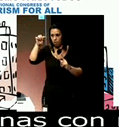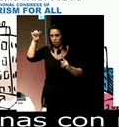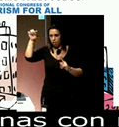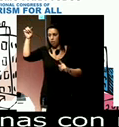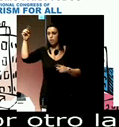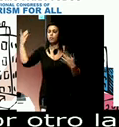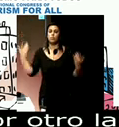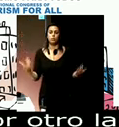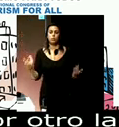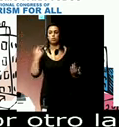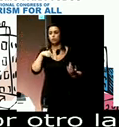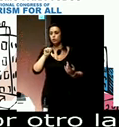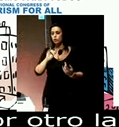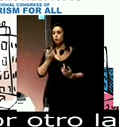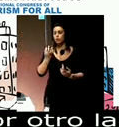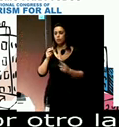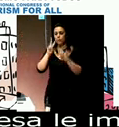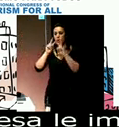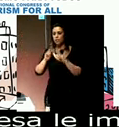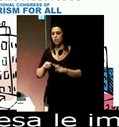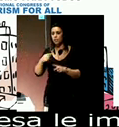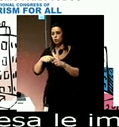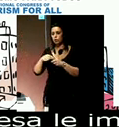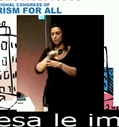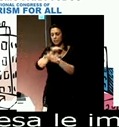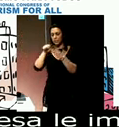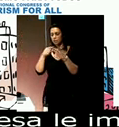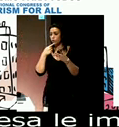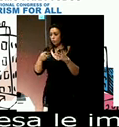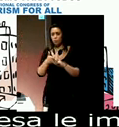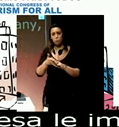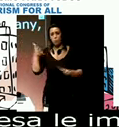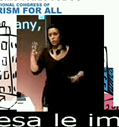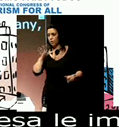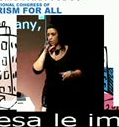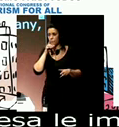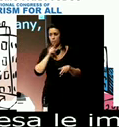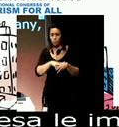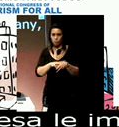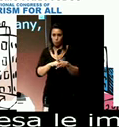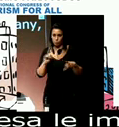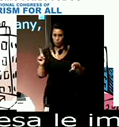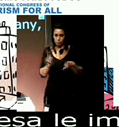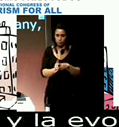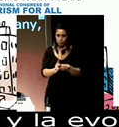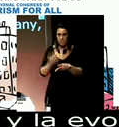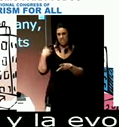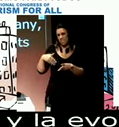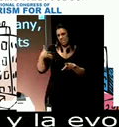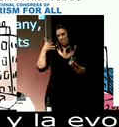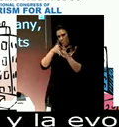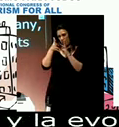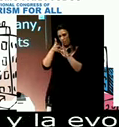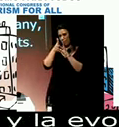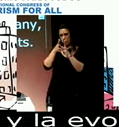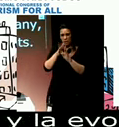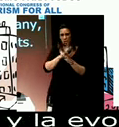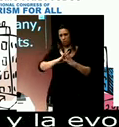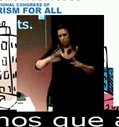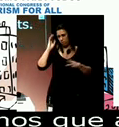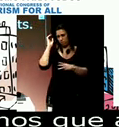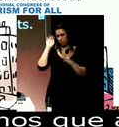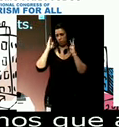company, the business itself, we have to analyze 3 points. I will be very quick because we have been